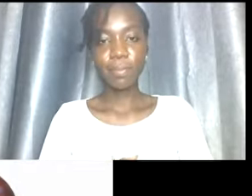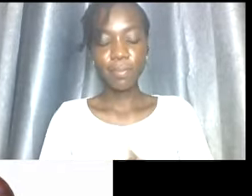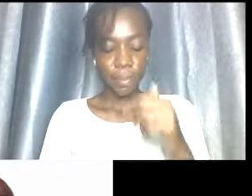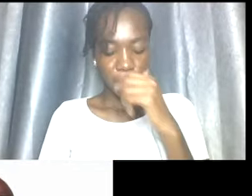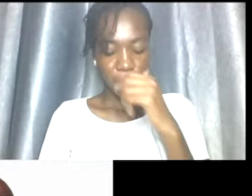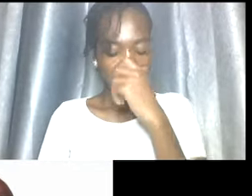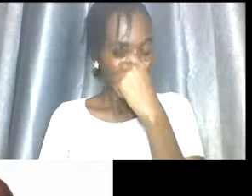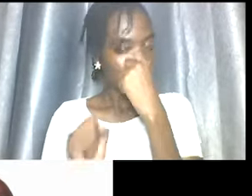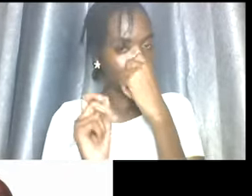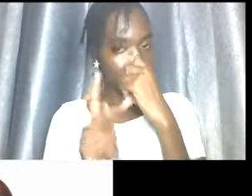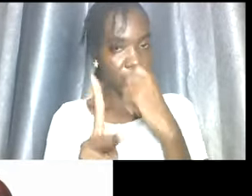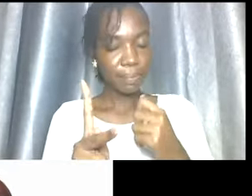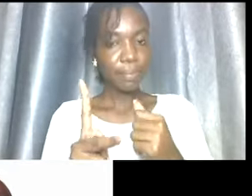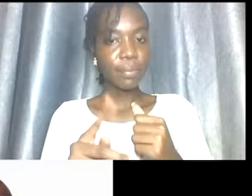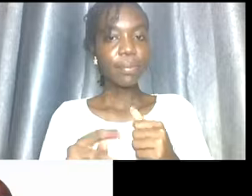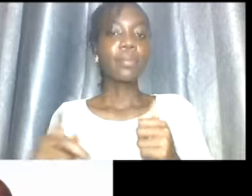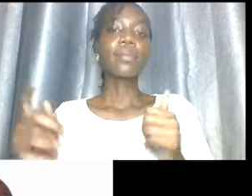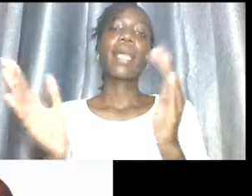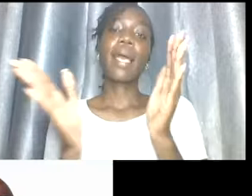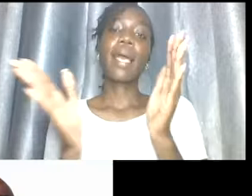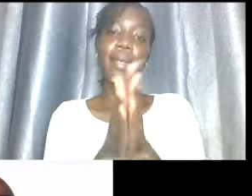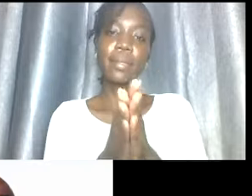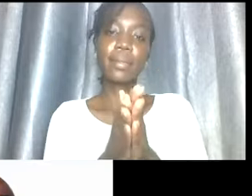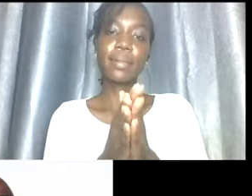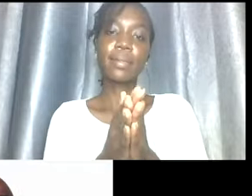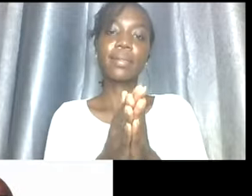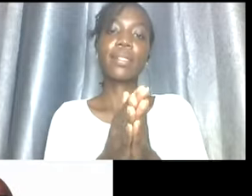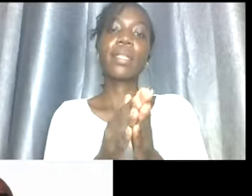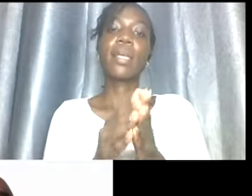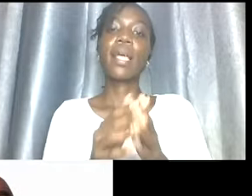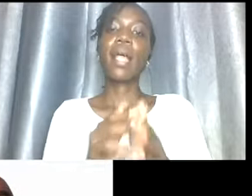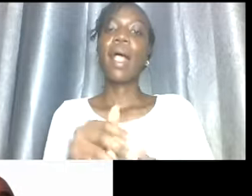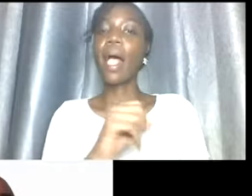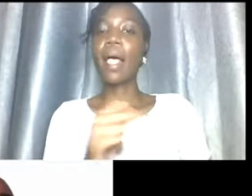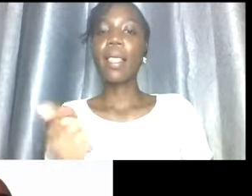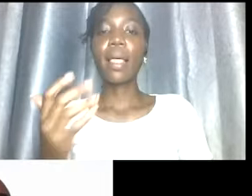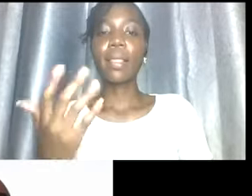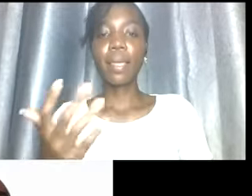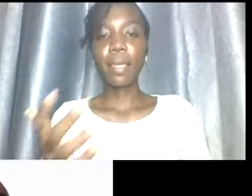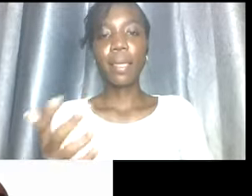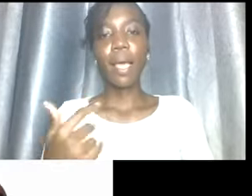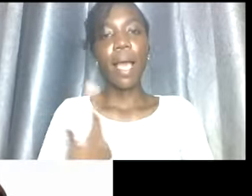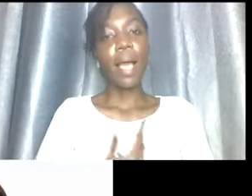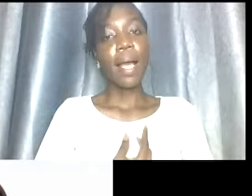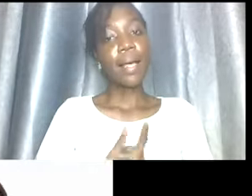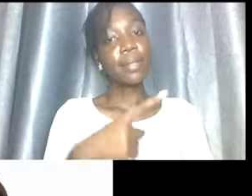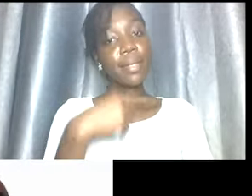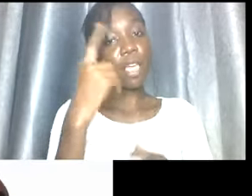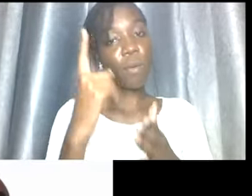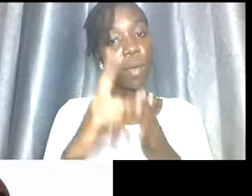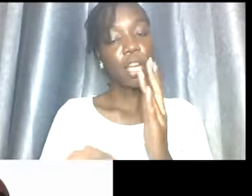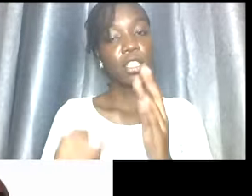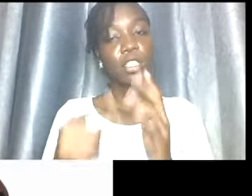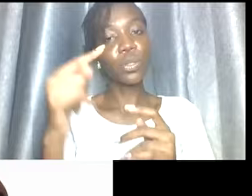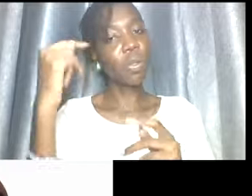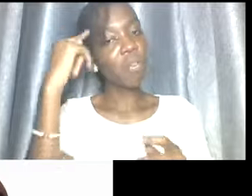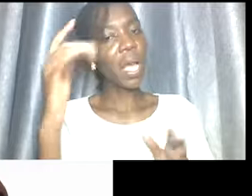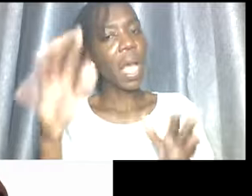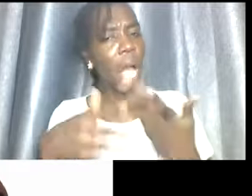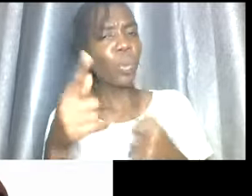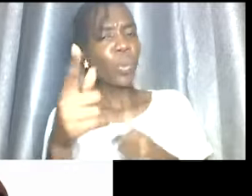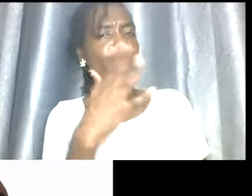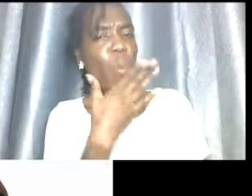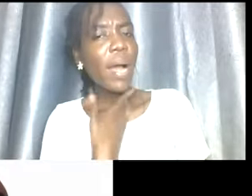Okay, and one other thing, we have a saying, treat others the way that we would want to be treated.